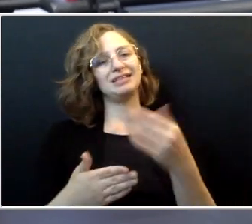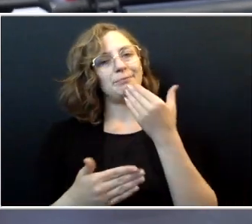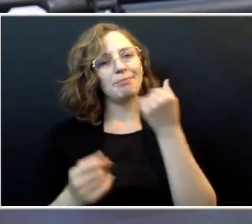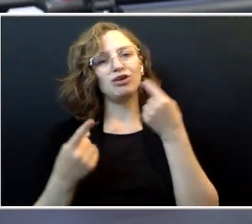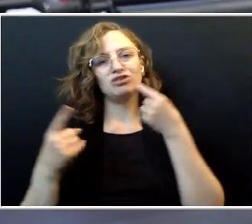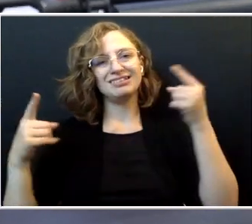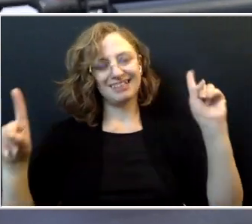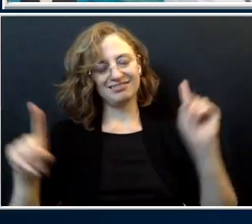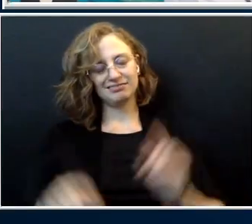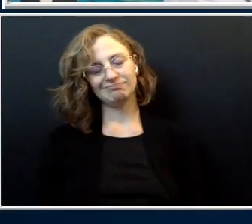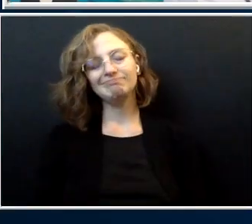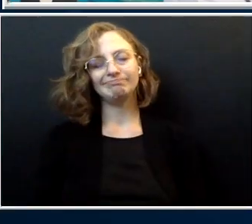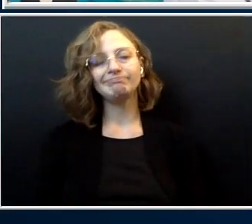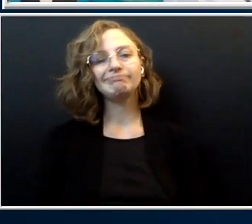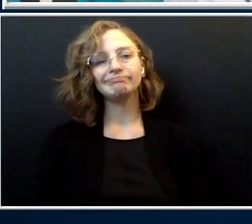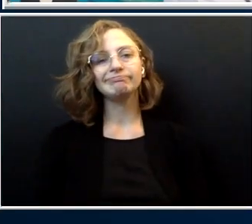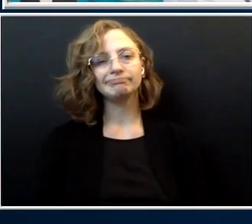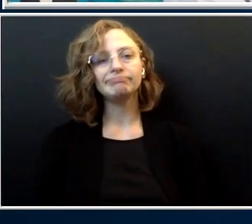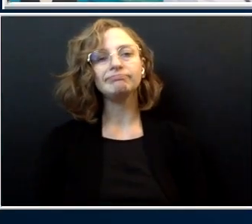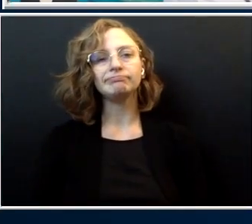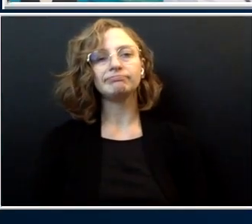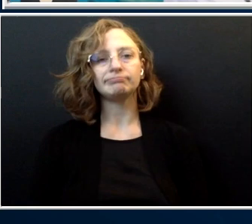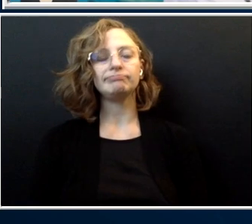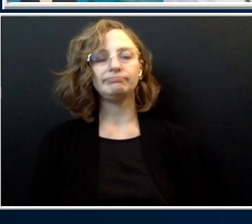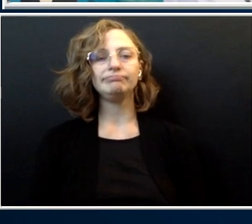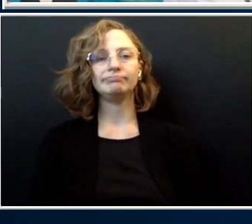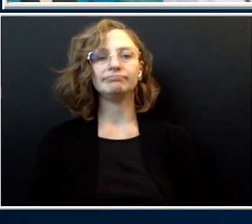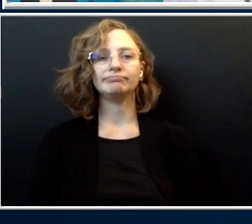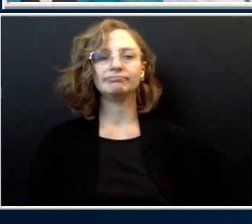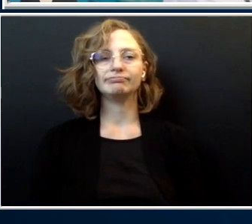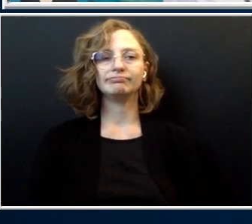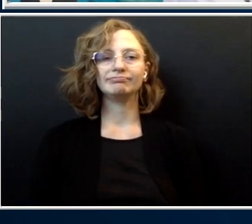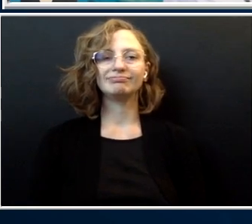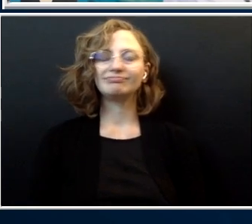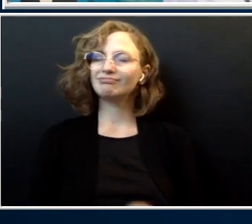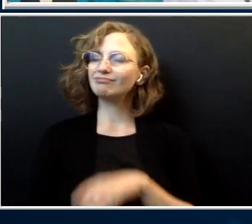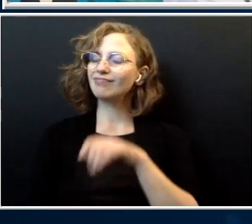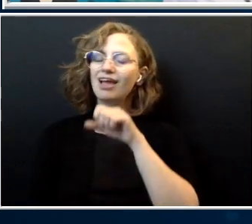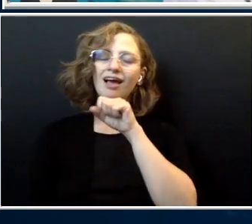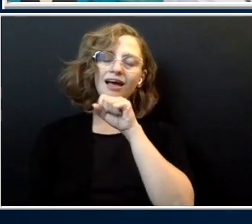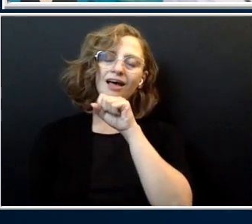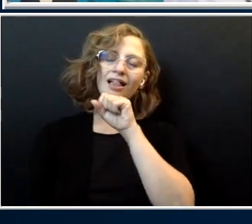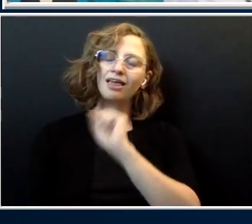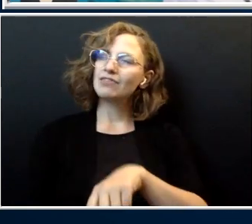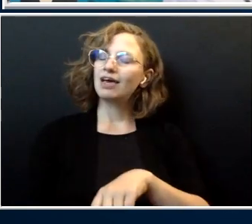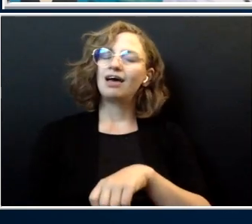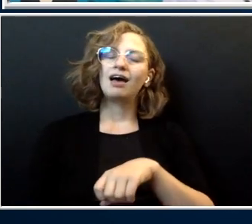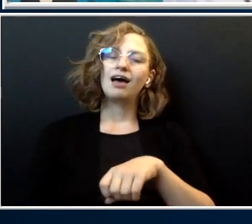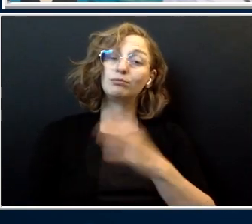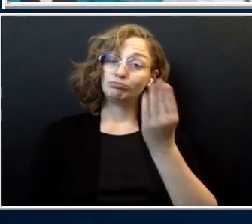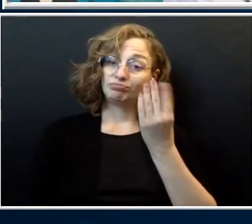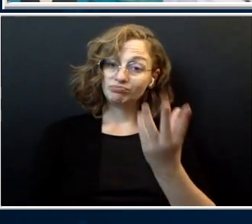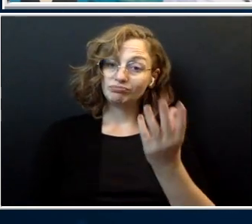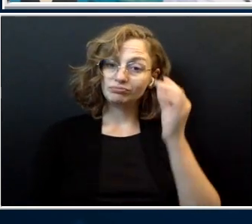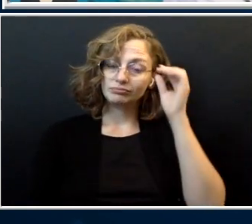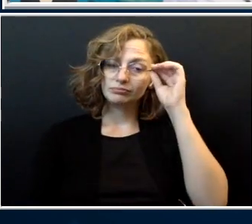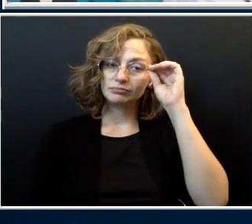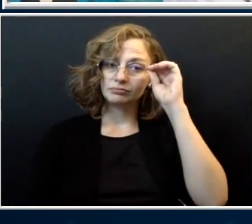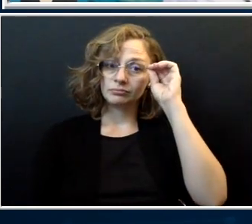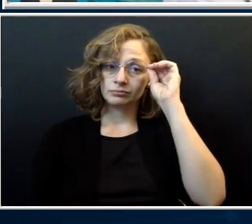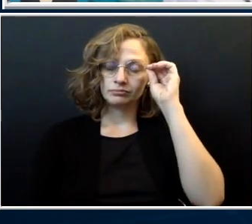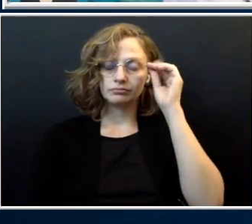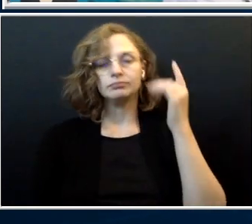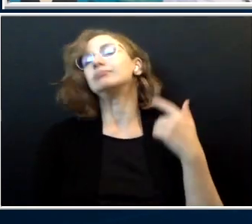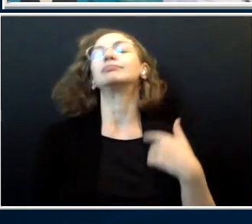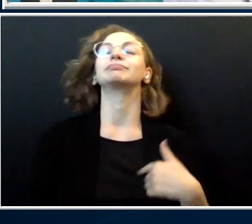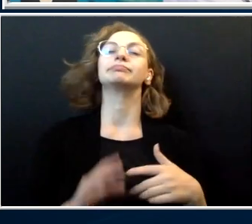exercising. You know, I love it. I'll tell you what, as you know, as you've heard me say before, what a believer